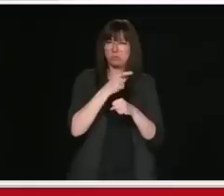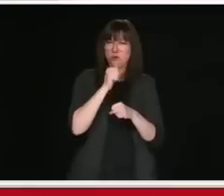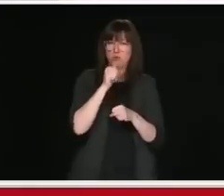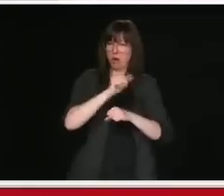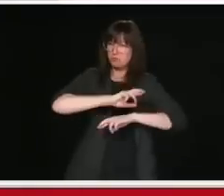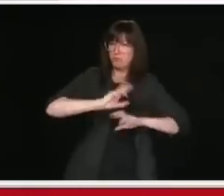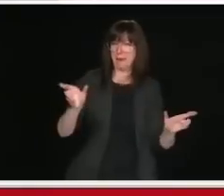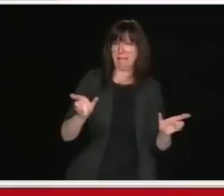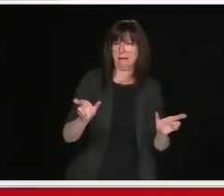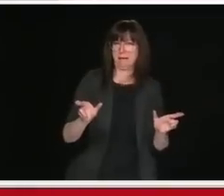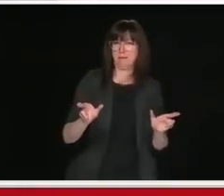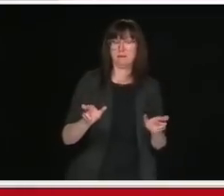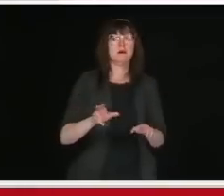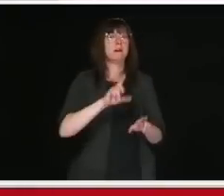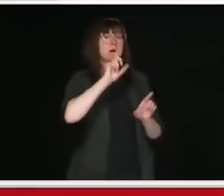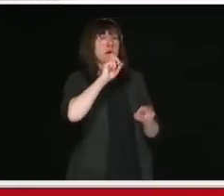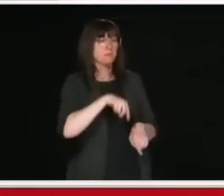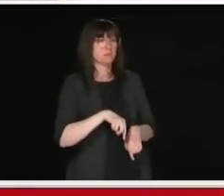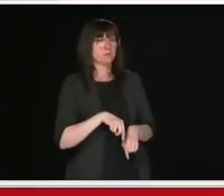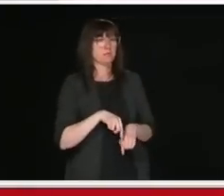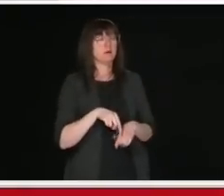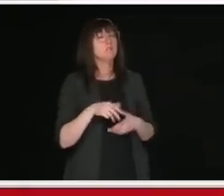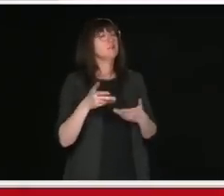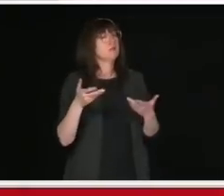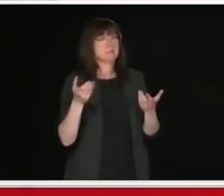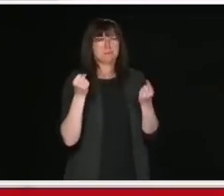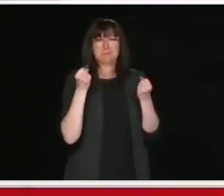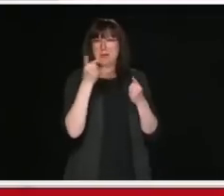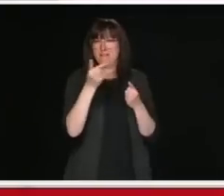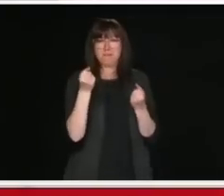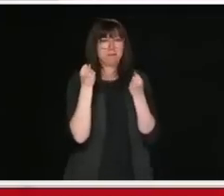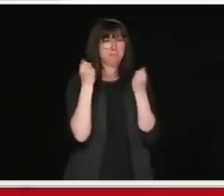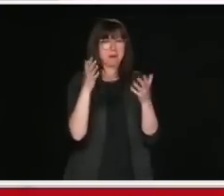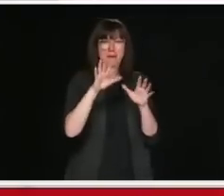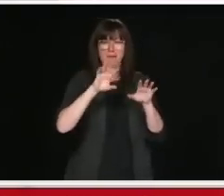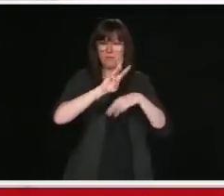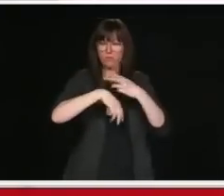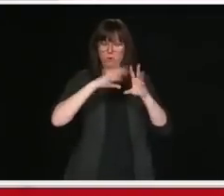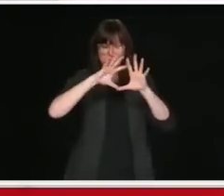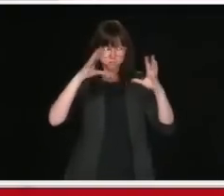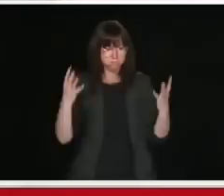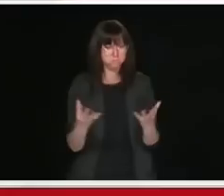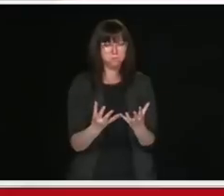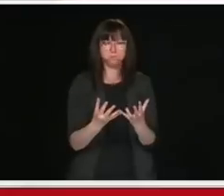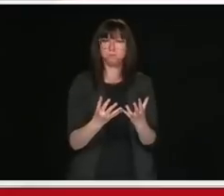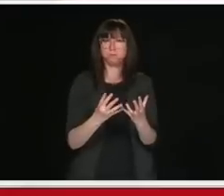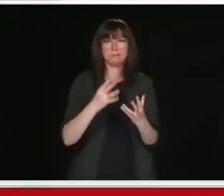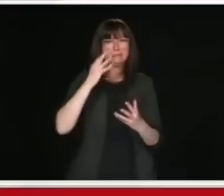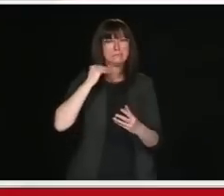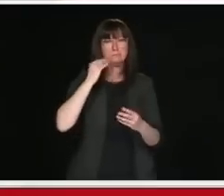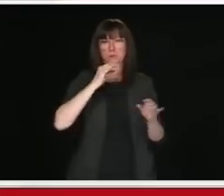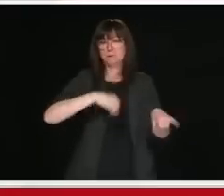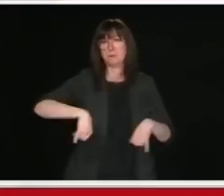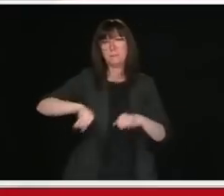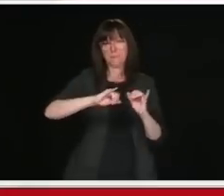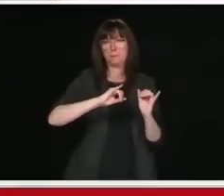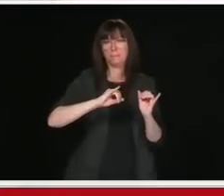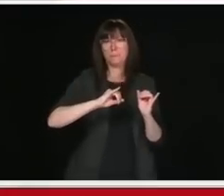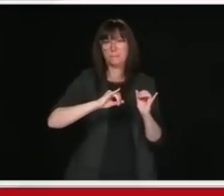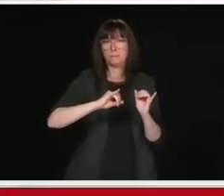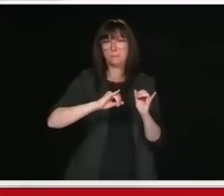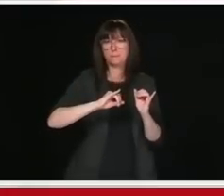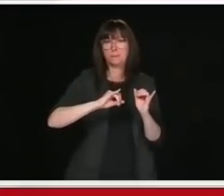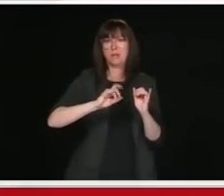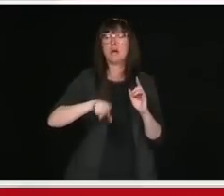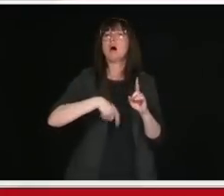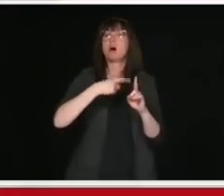something that many governments across the world will have to think about this after where we were through this. And we will learn a lot